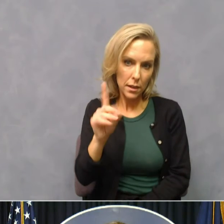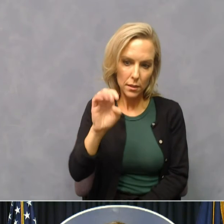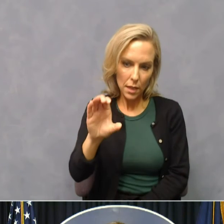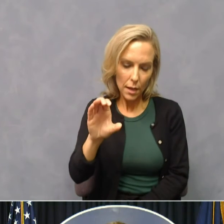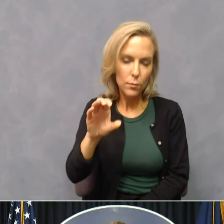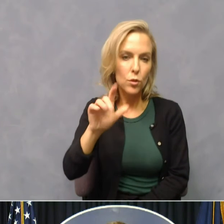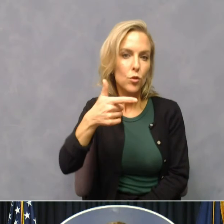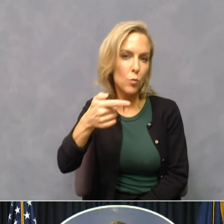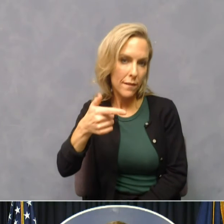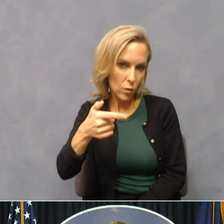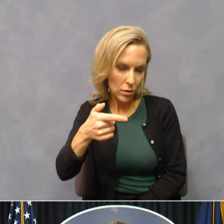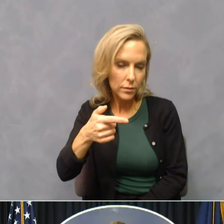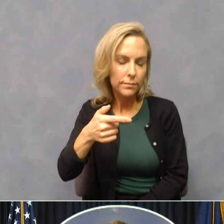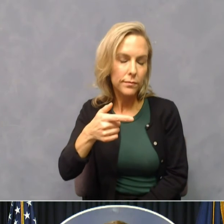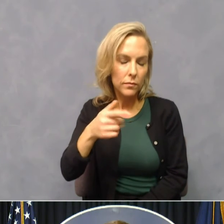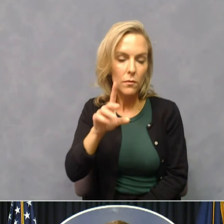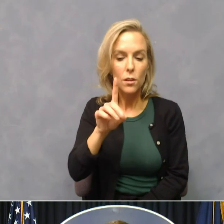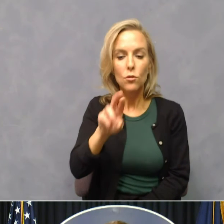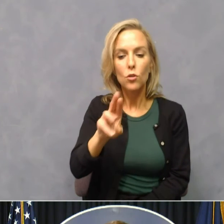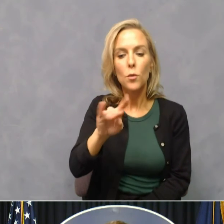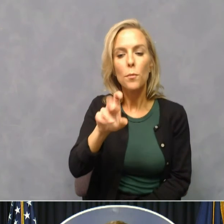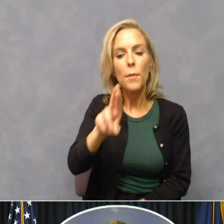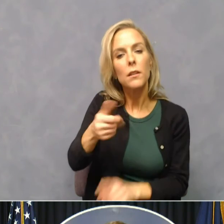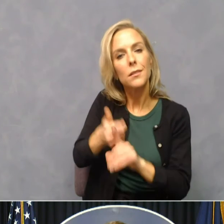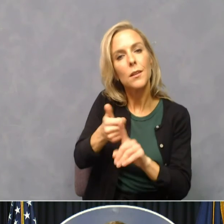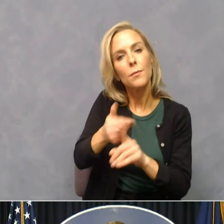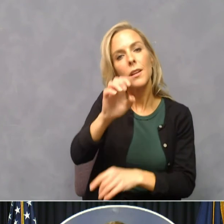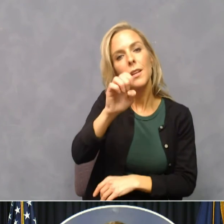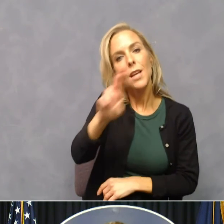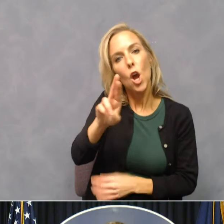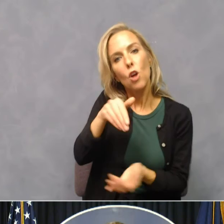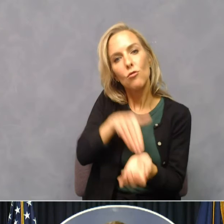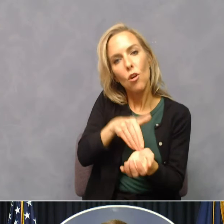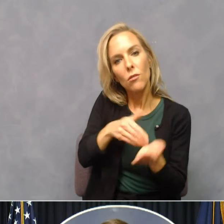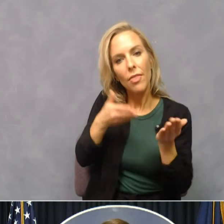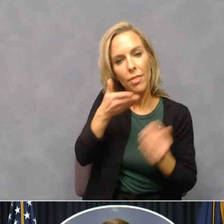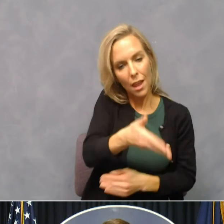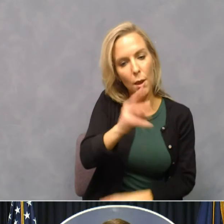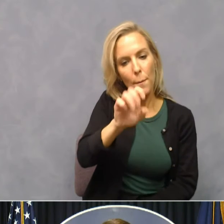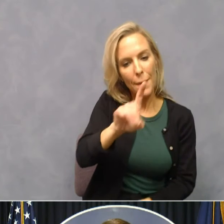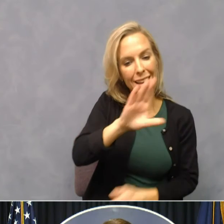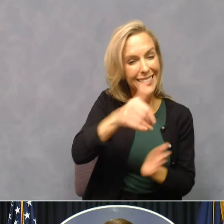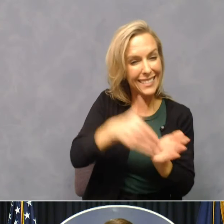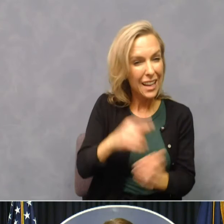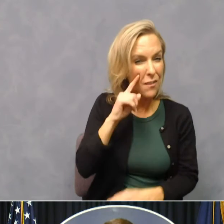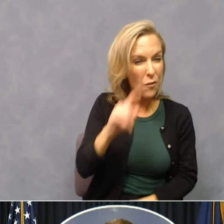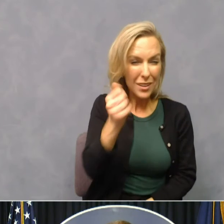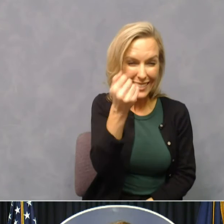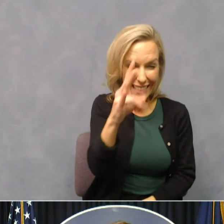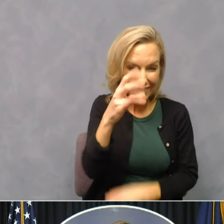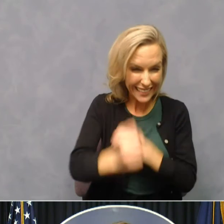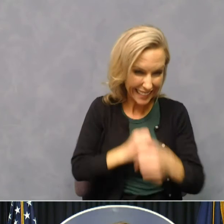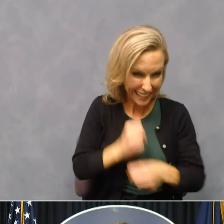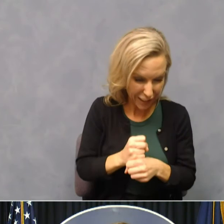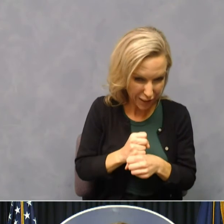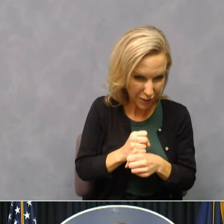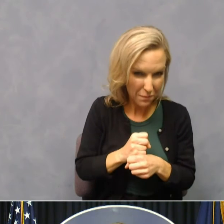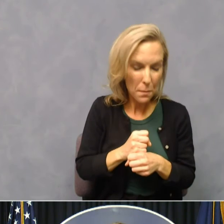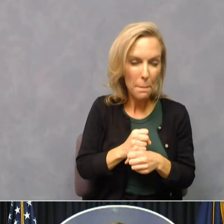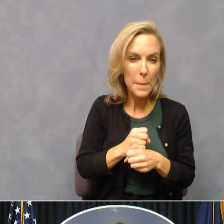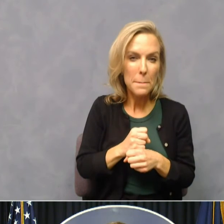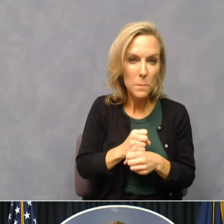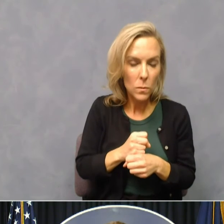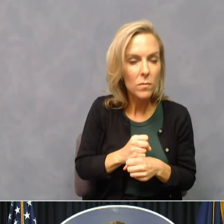21st. Dr. Miller had been an ER doctor at the Med Center for 17 years. In early